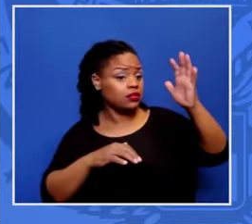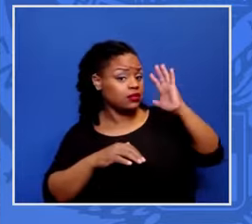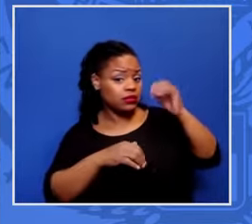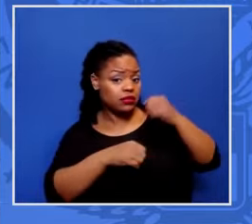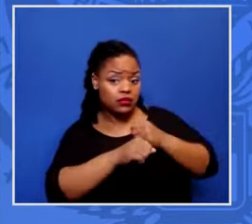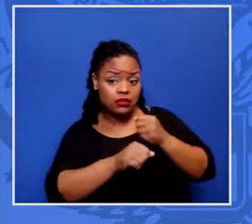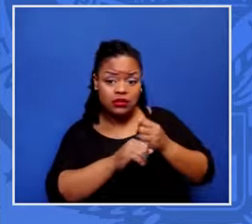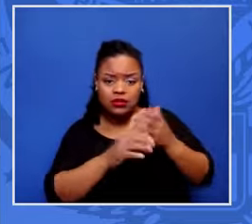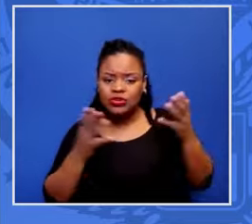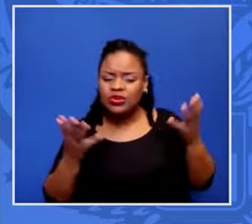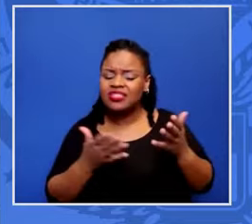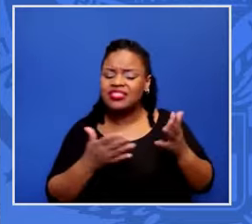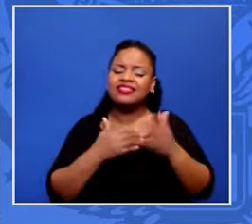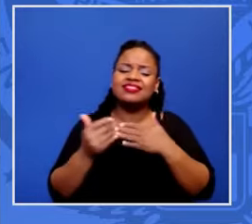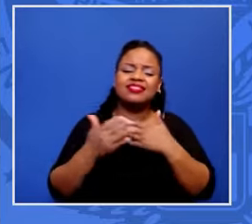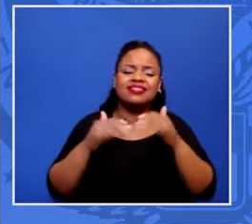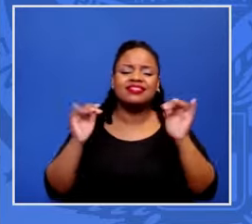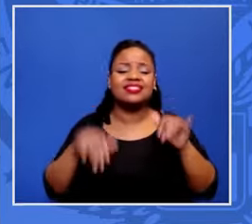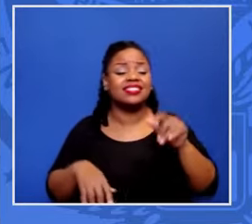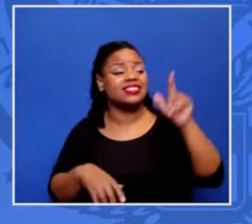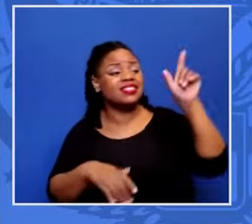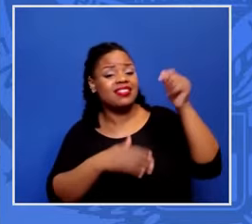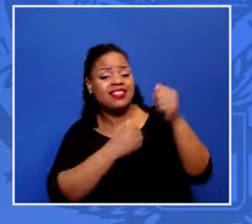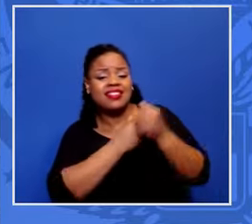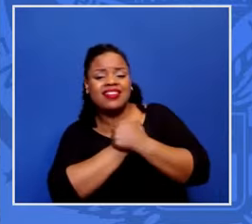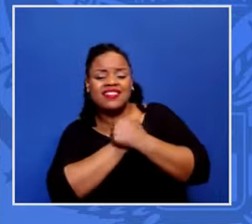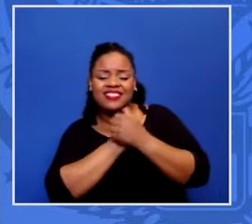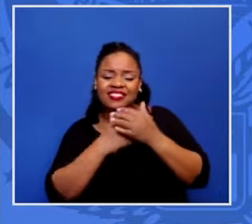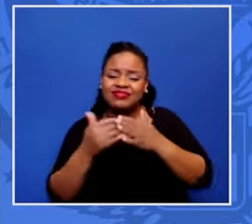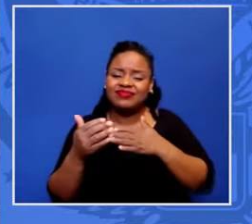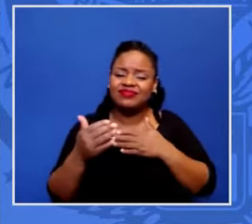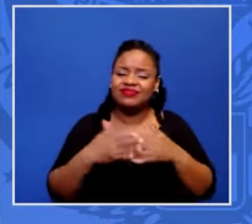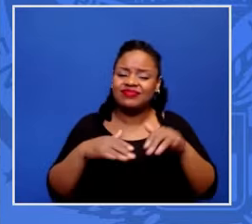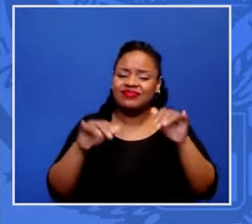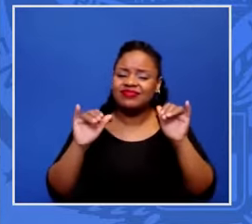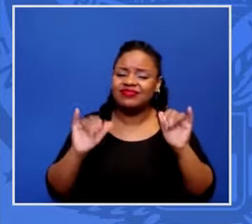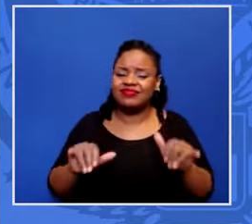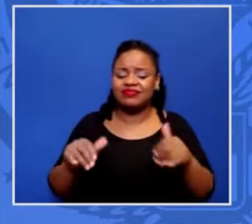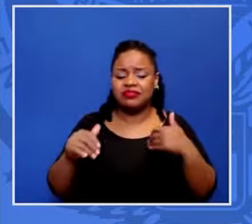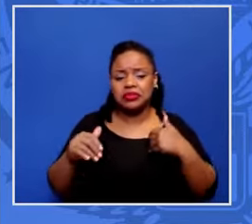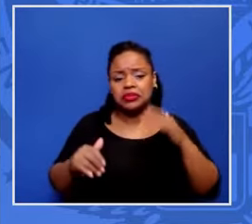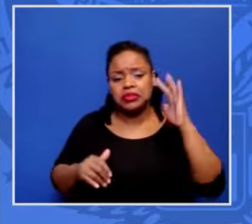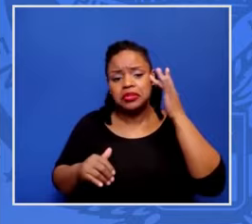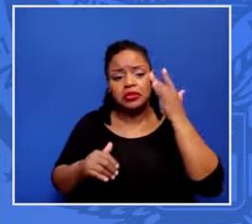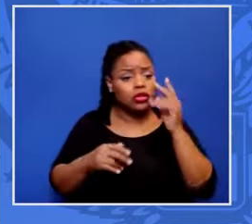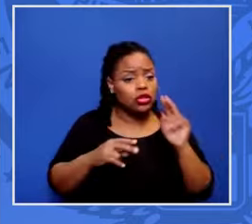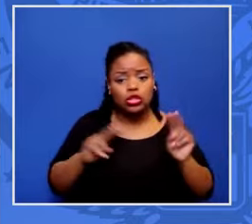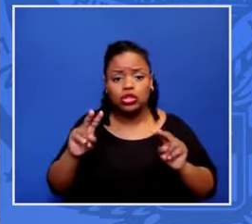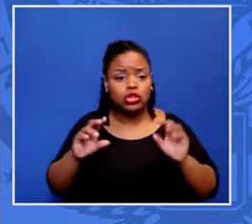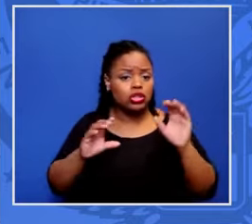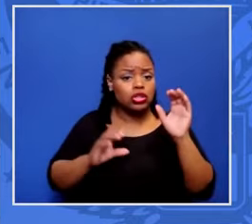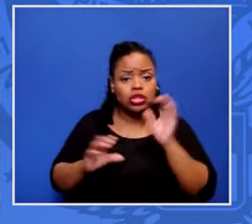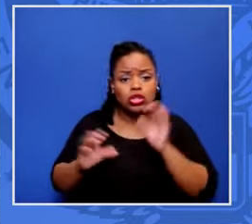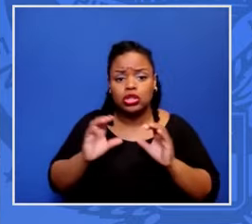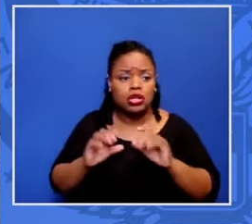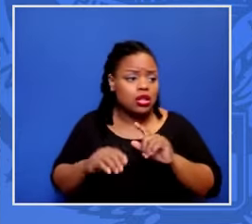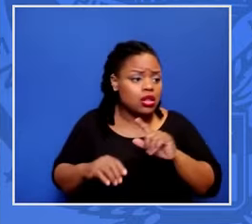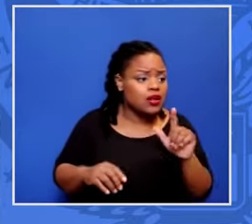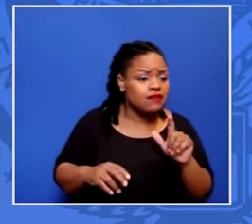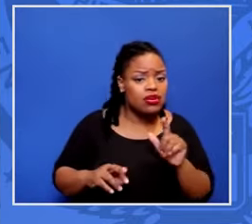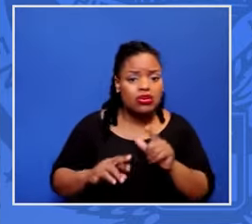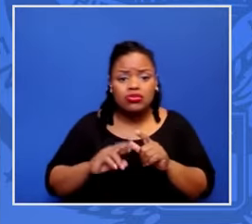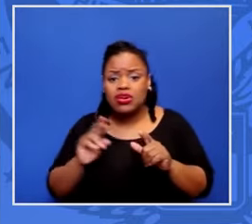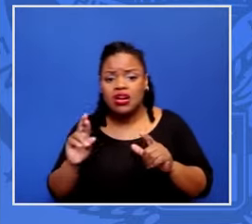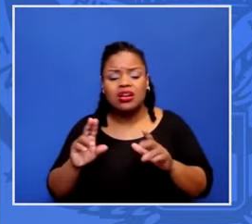I'm tired of looking left or right, so I'm just looking up. I think it's time to come together.